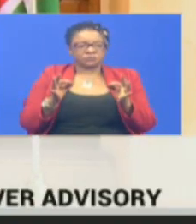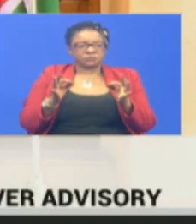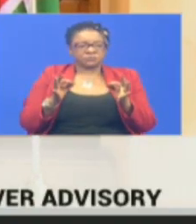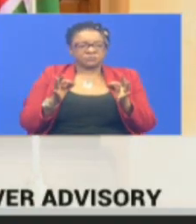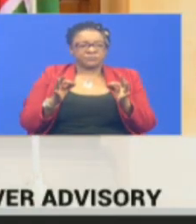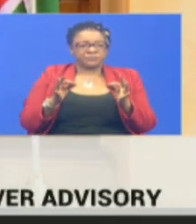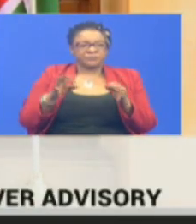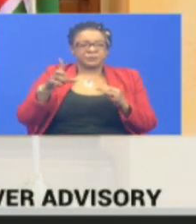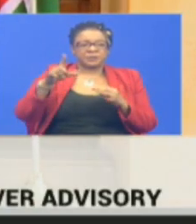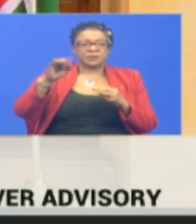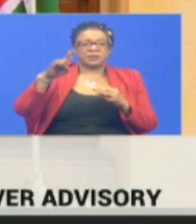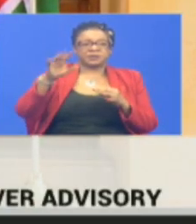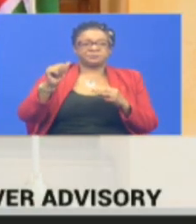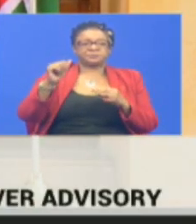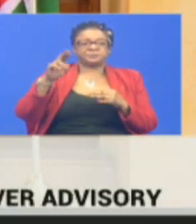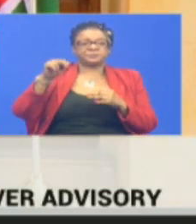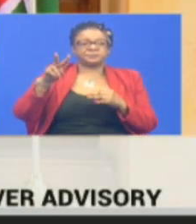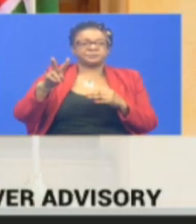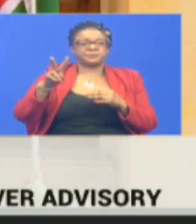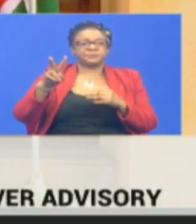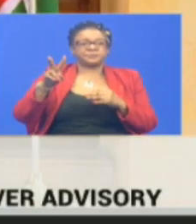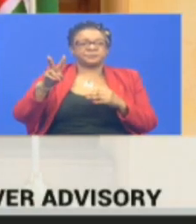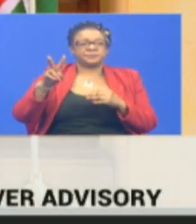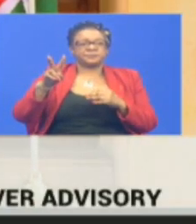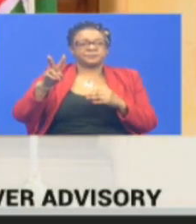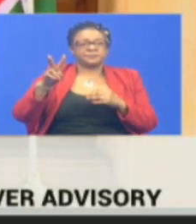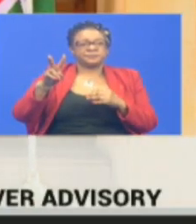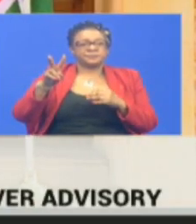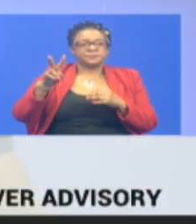Leila Mohammed, NTV.